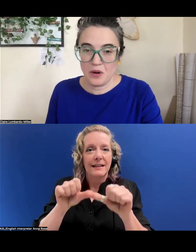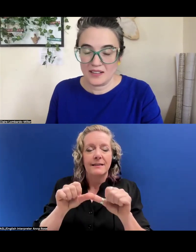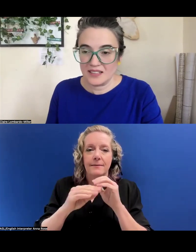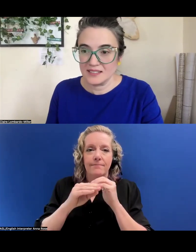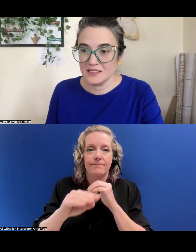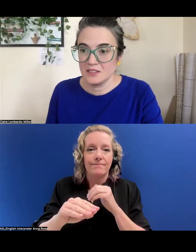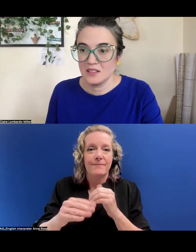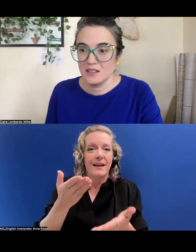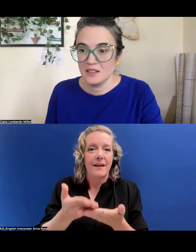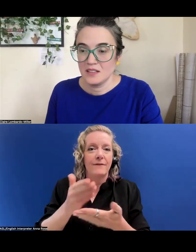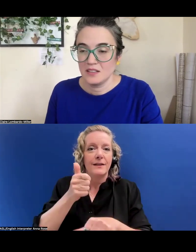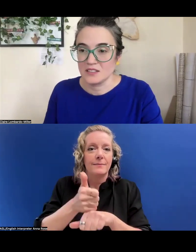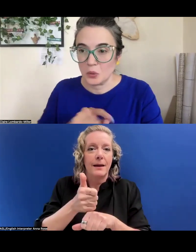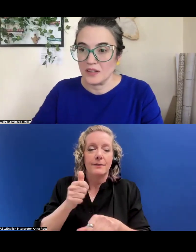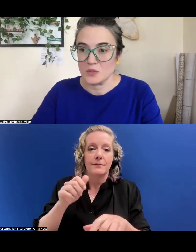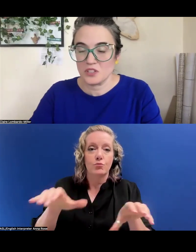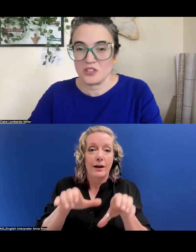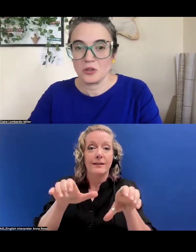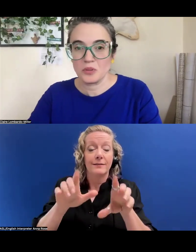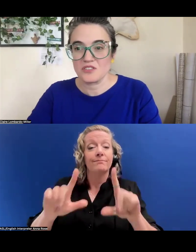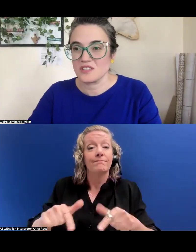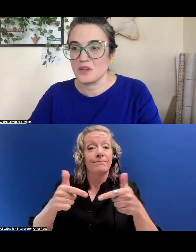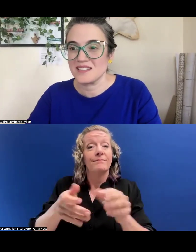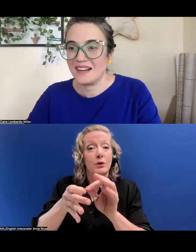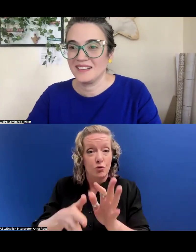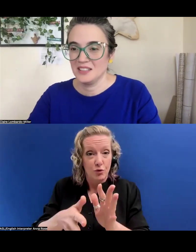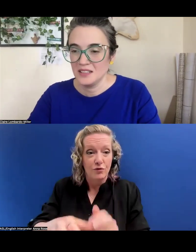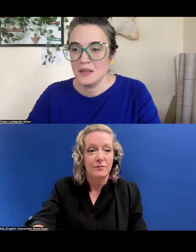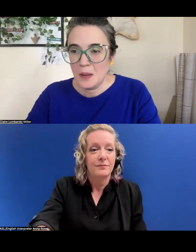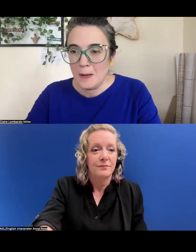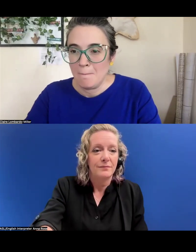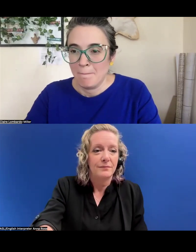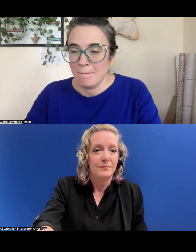based practice. Looks like we're going to switch interpreters just one sec.